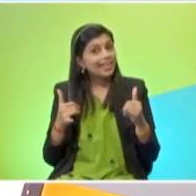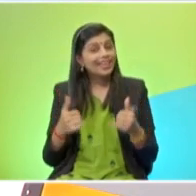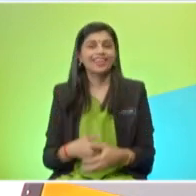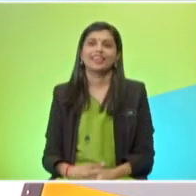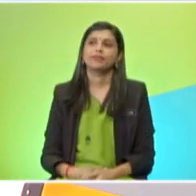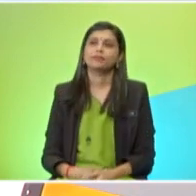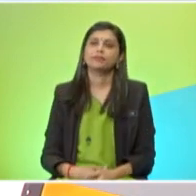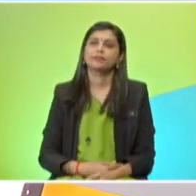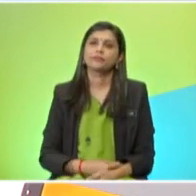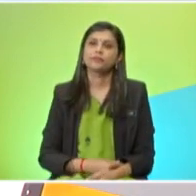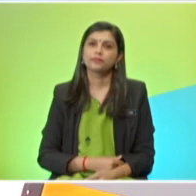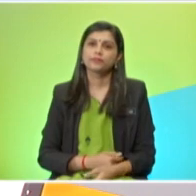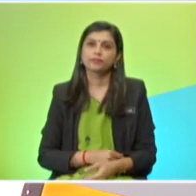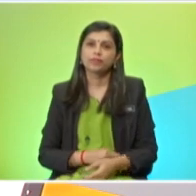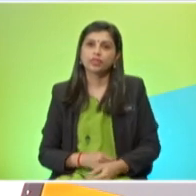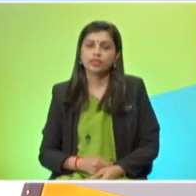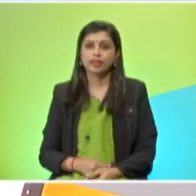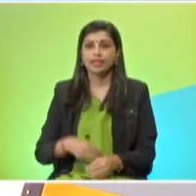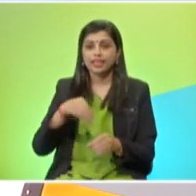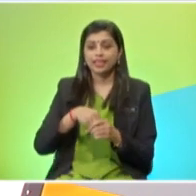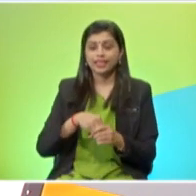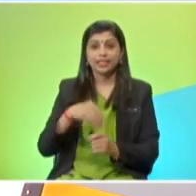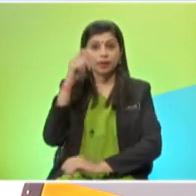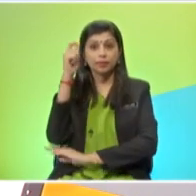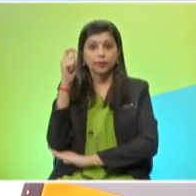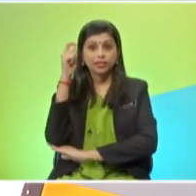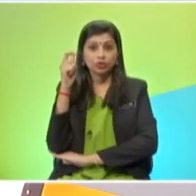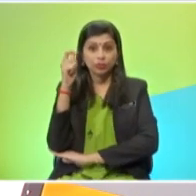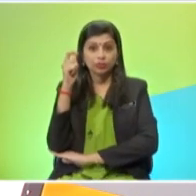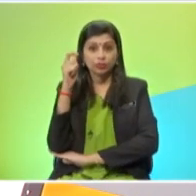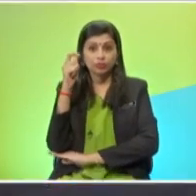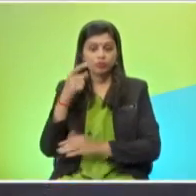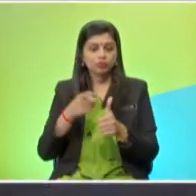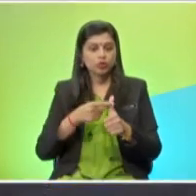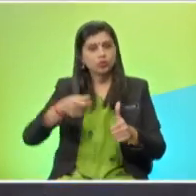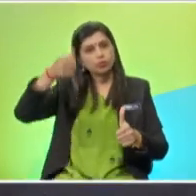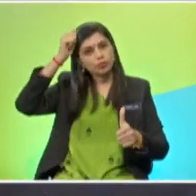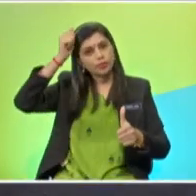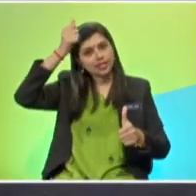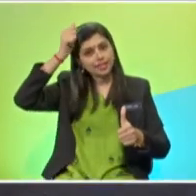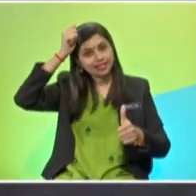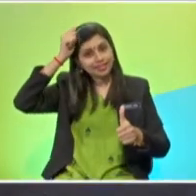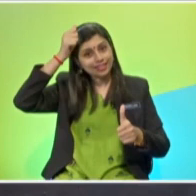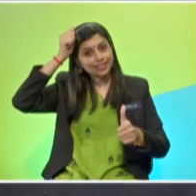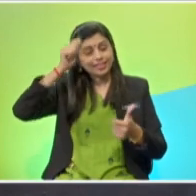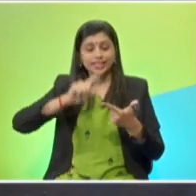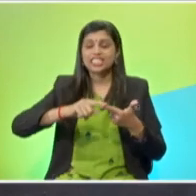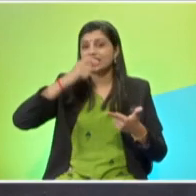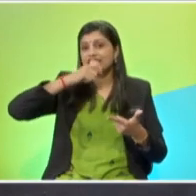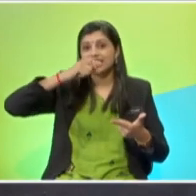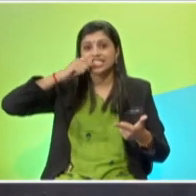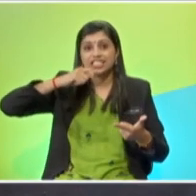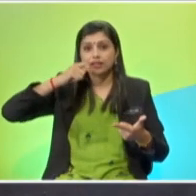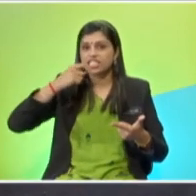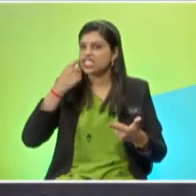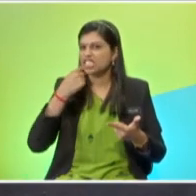in the bathroom, have a... have a bath. Bath. brush your teeth to keep it